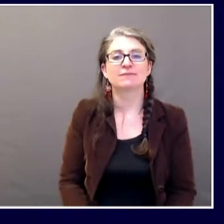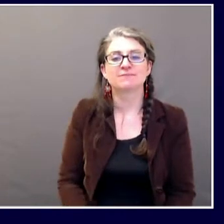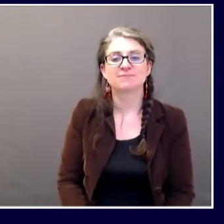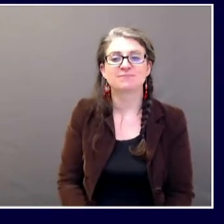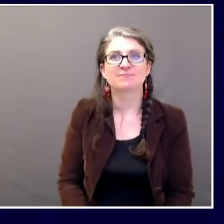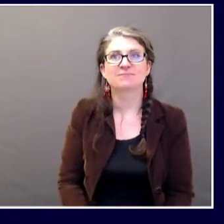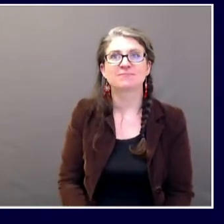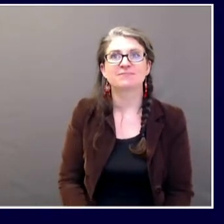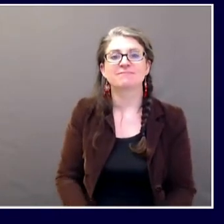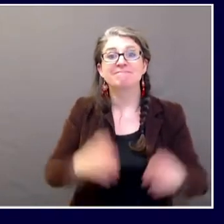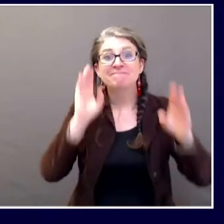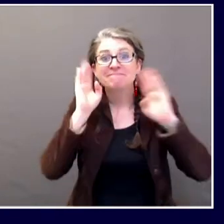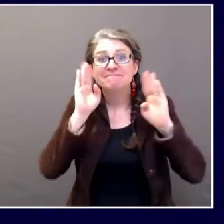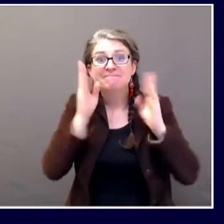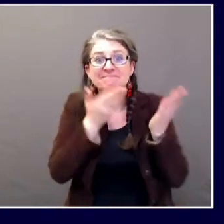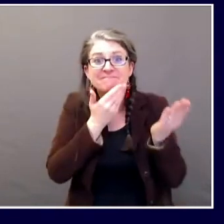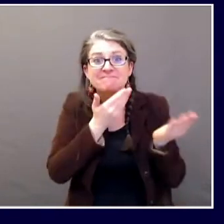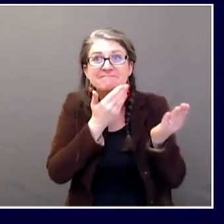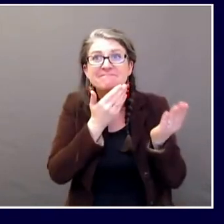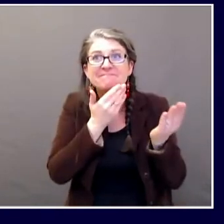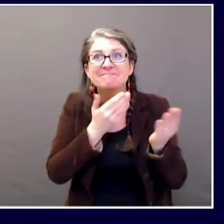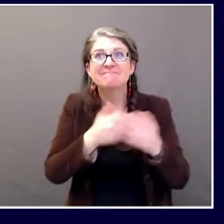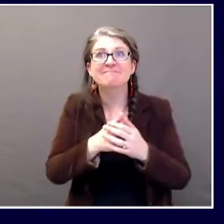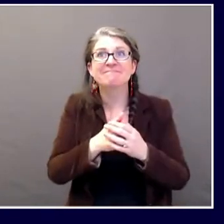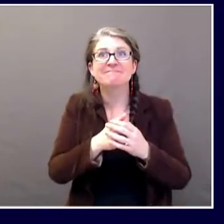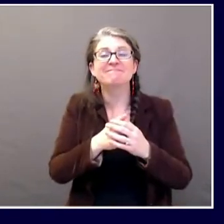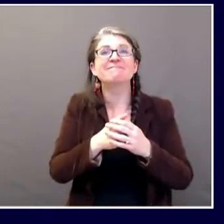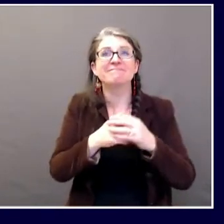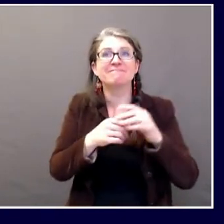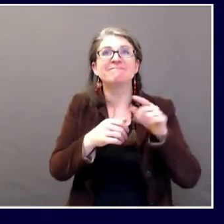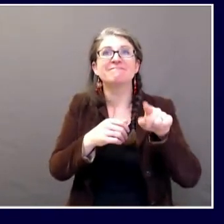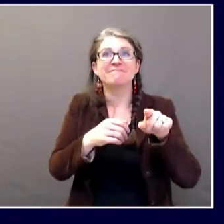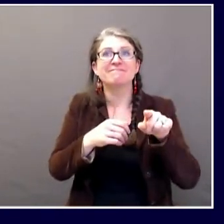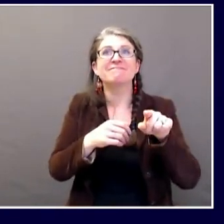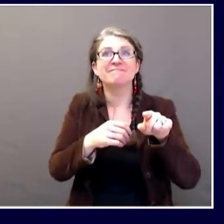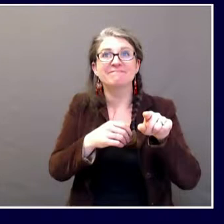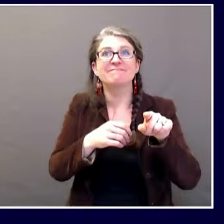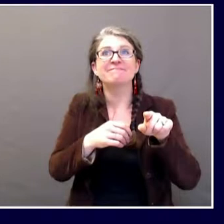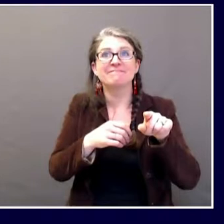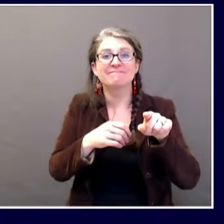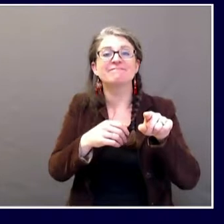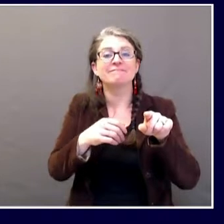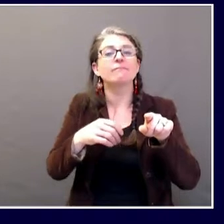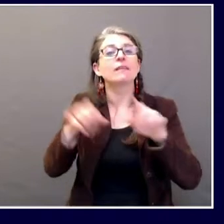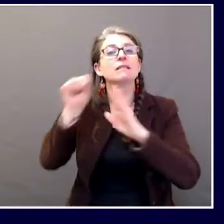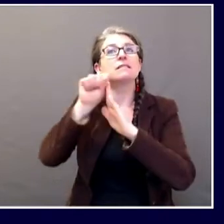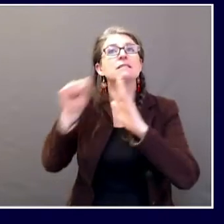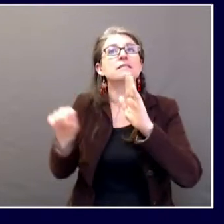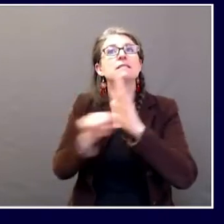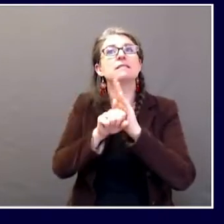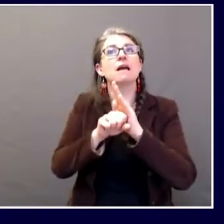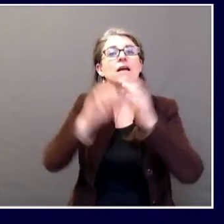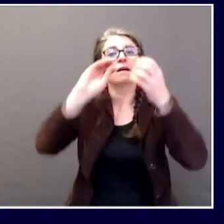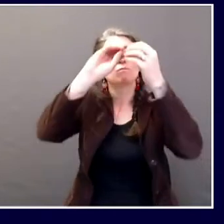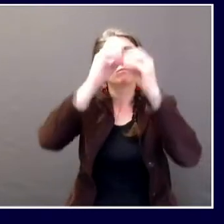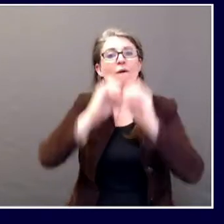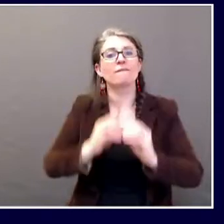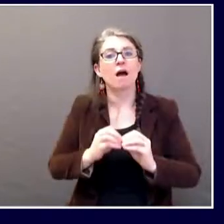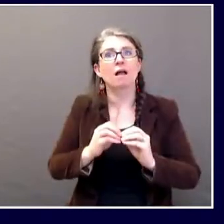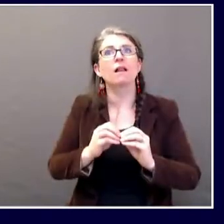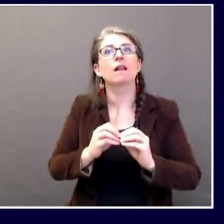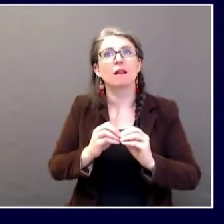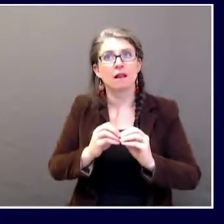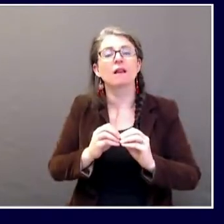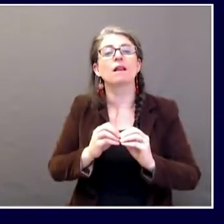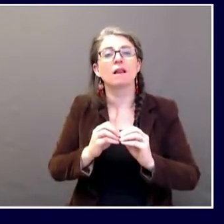In looking at the state profile from the Feds dated January 31st, a couple of things really stood out to us.